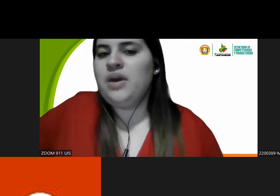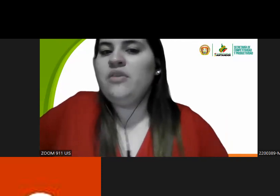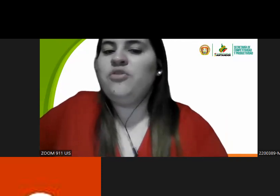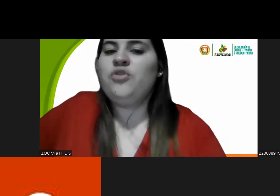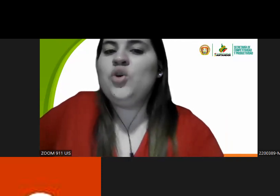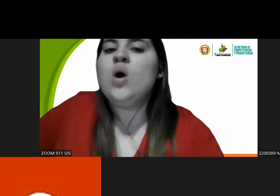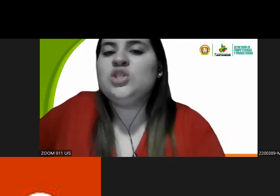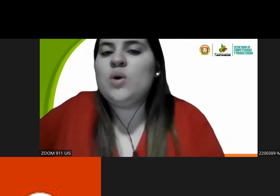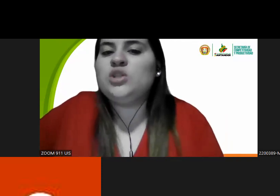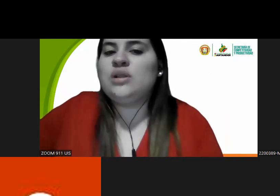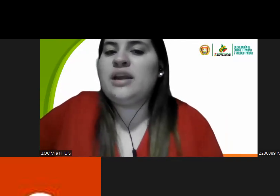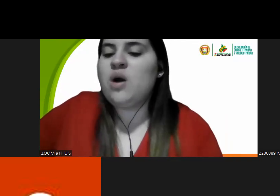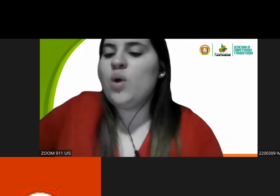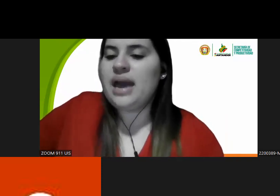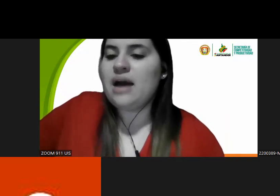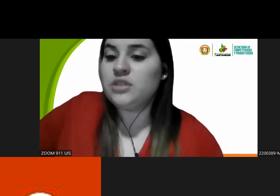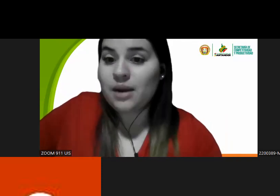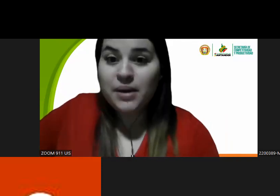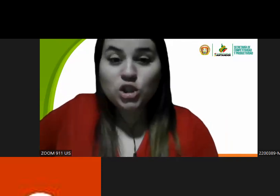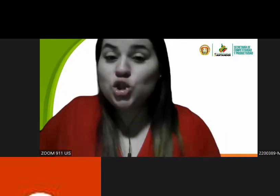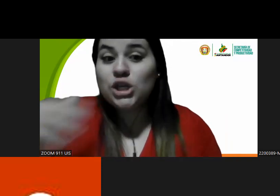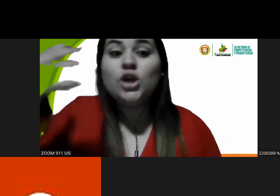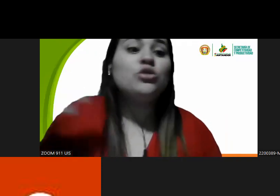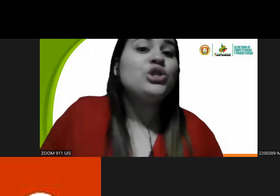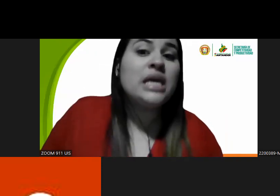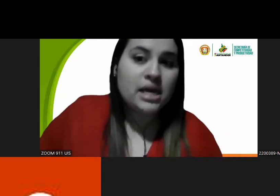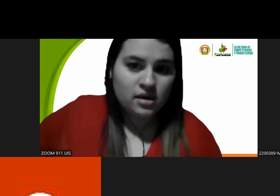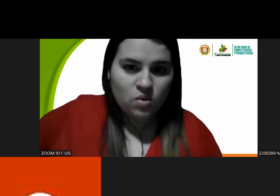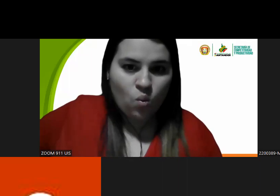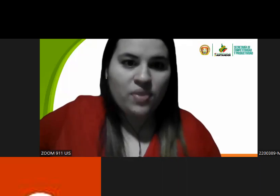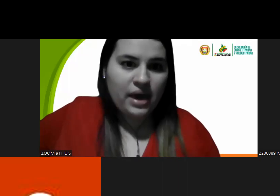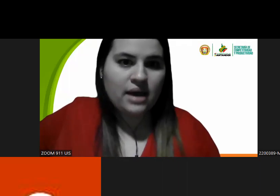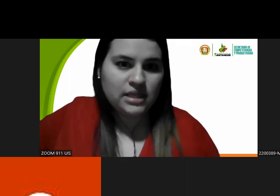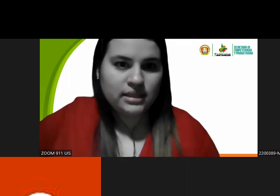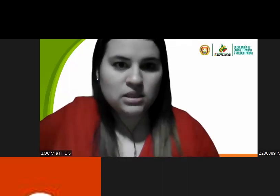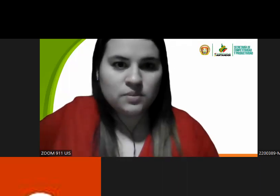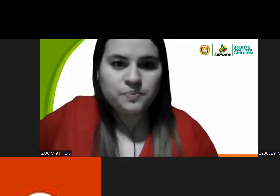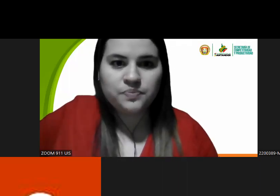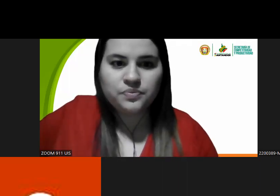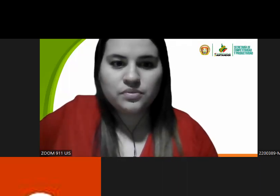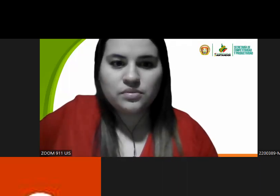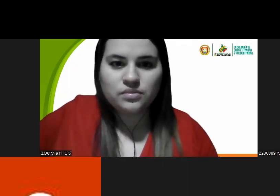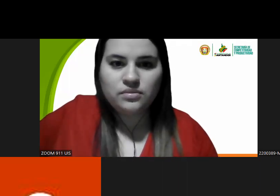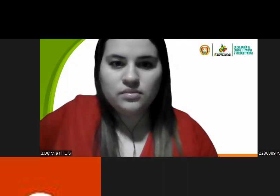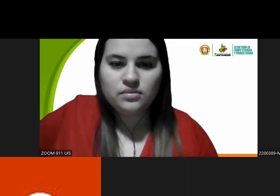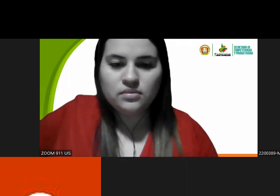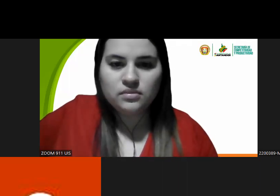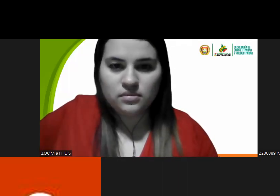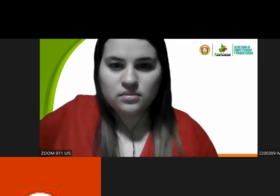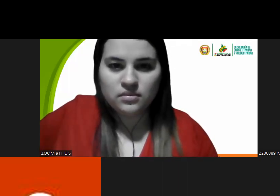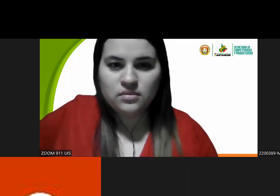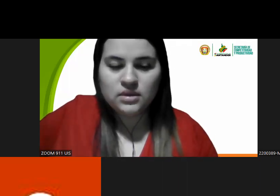Yeah, it's you want someone to clarify what they have said because you didn't understand what they have said.